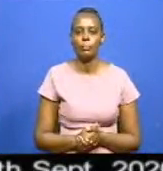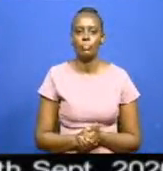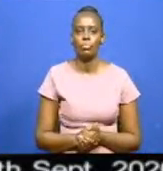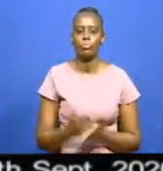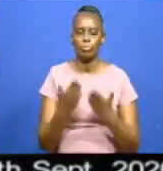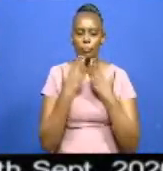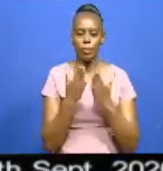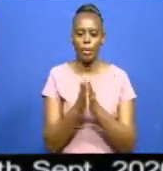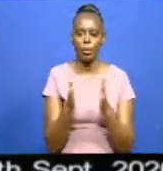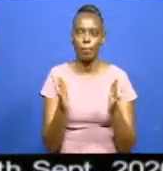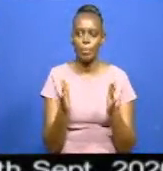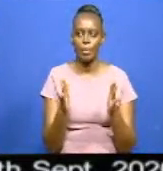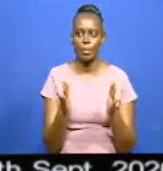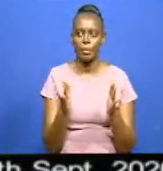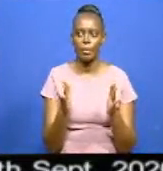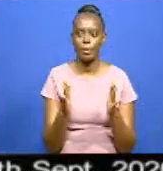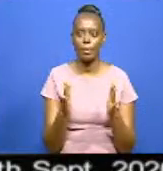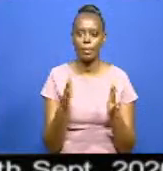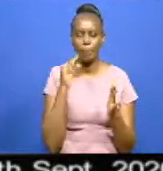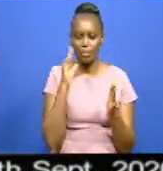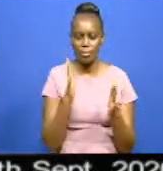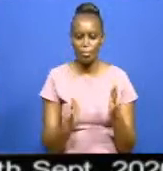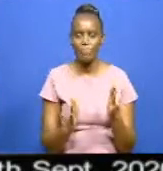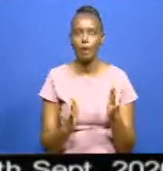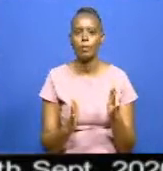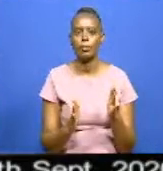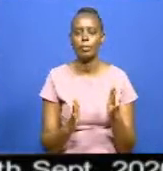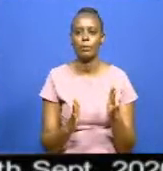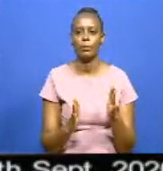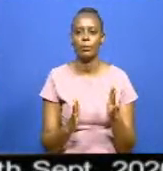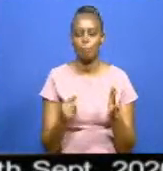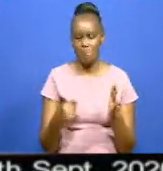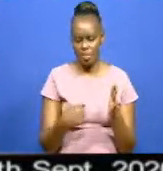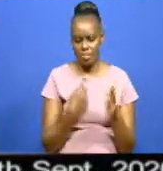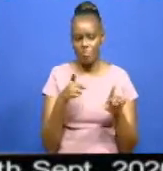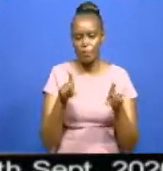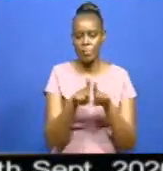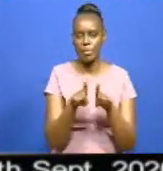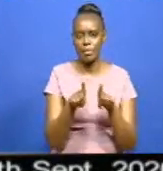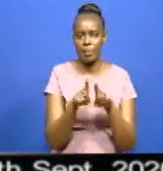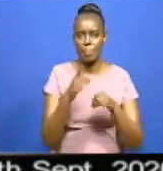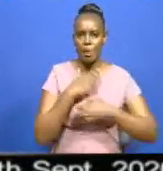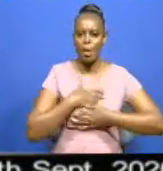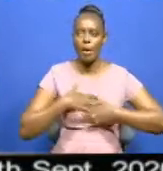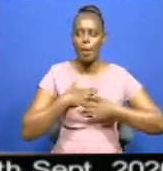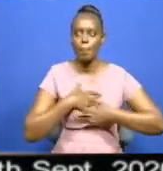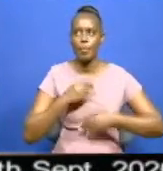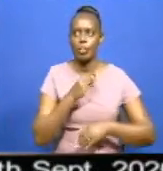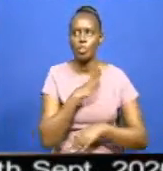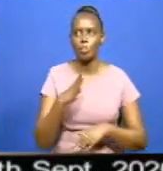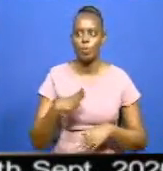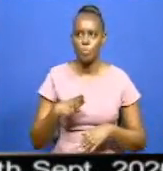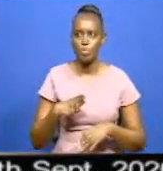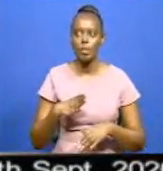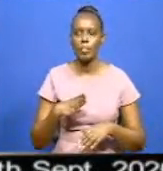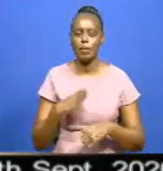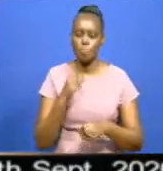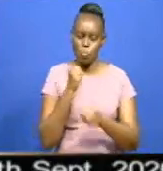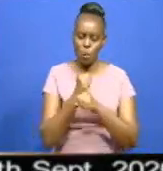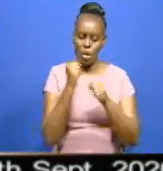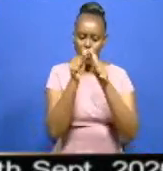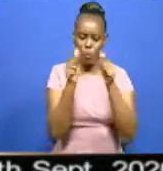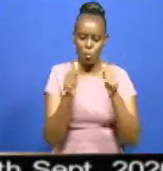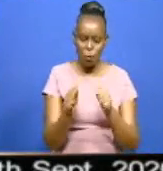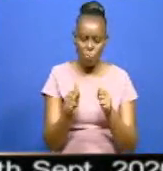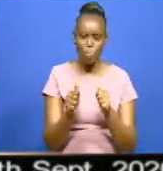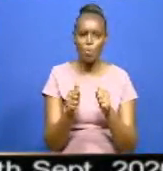Thank you very much, Mr. Speaker. And I too want to appreciate the committee for a job well done,